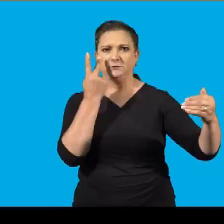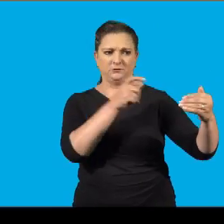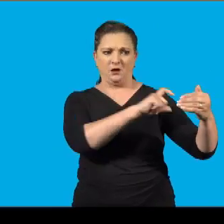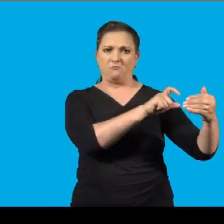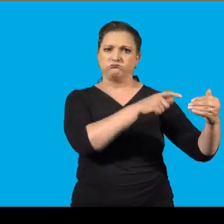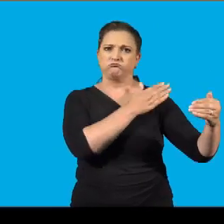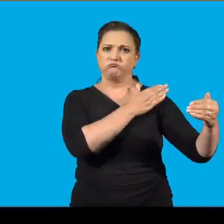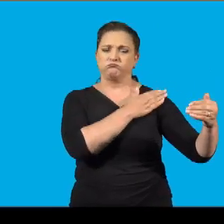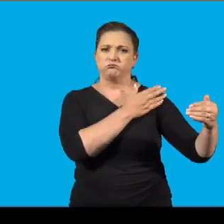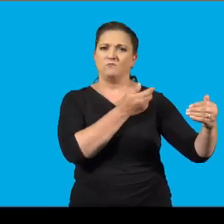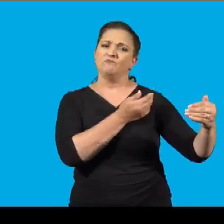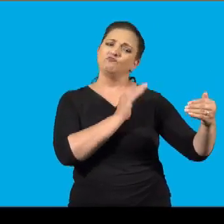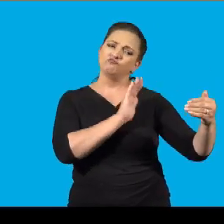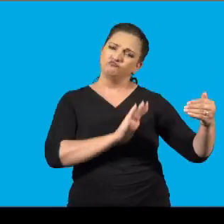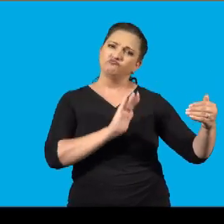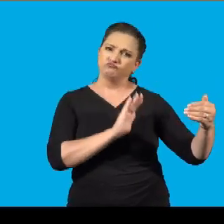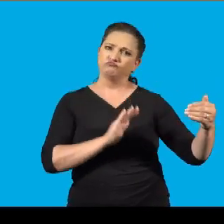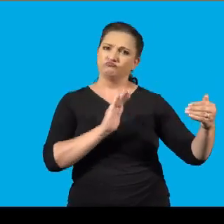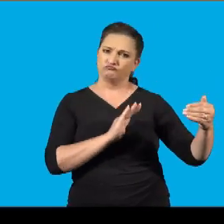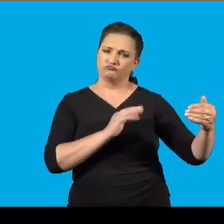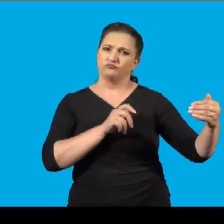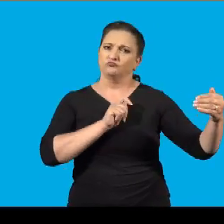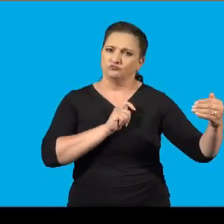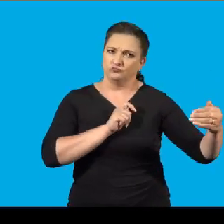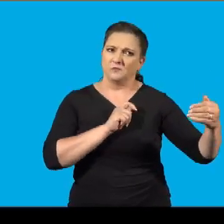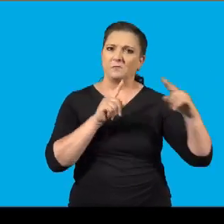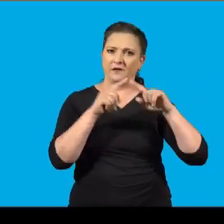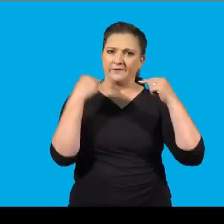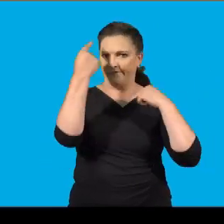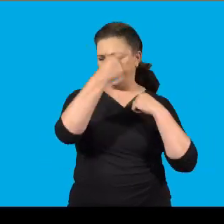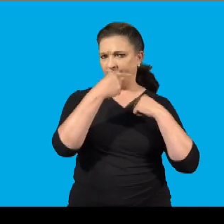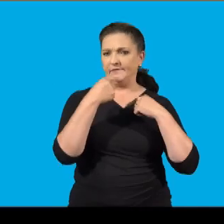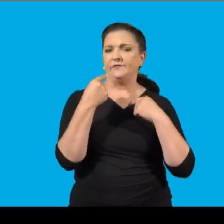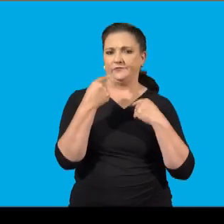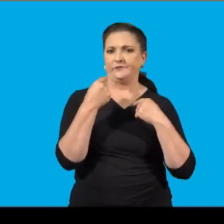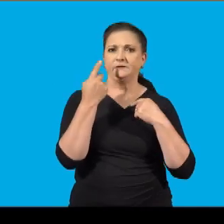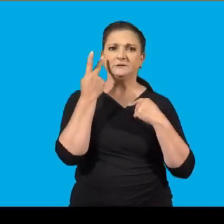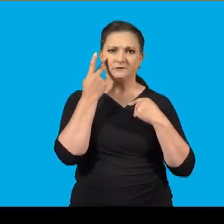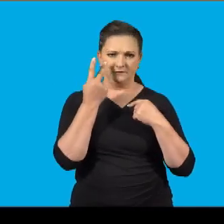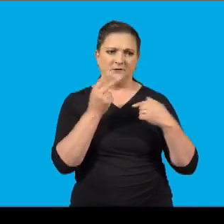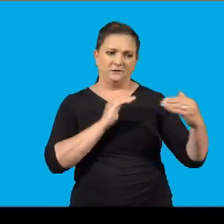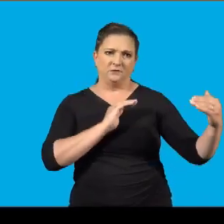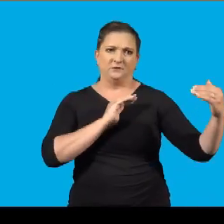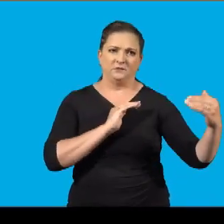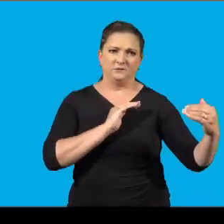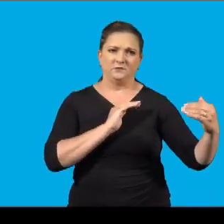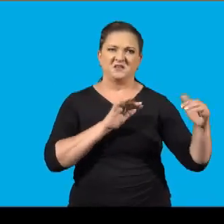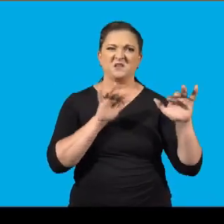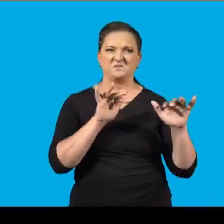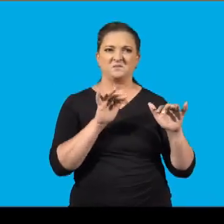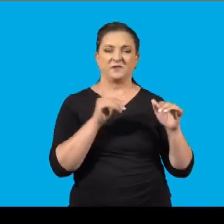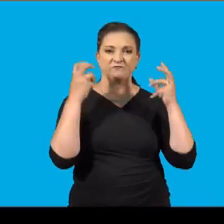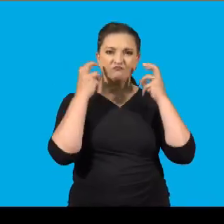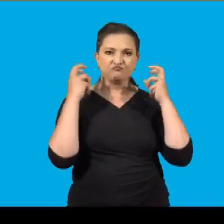arm there, showing that they are consoling, and also their facial expression as well. You can also see people